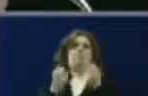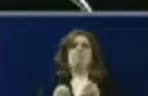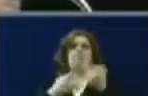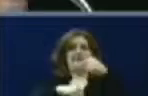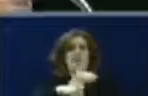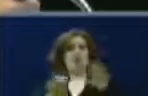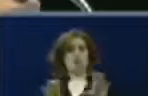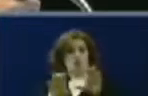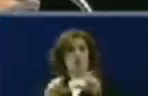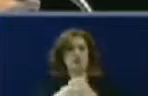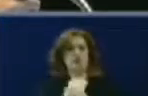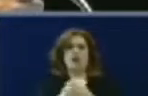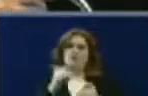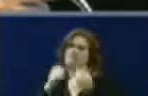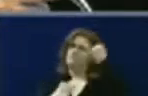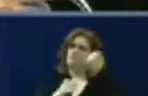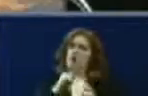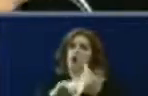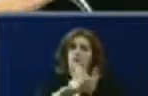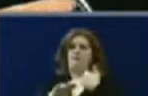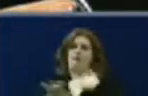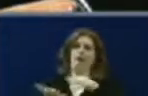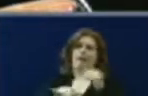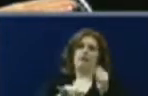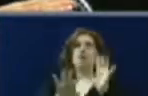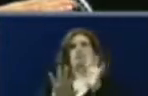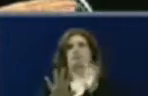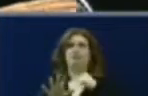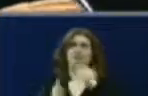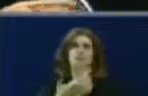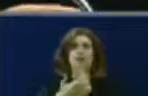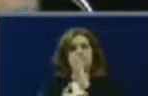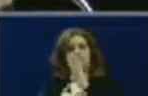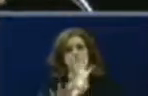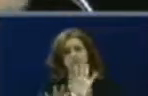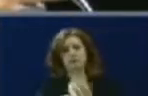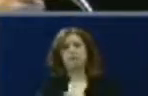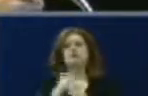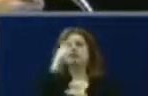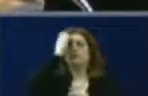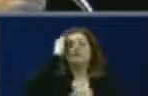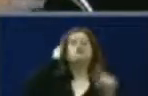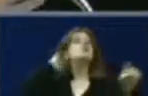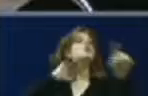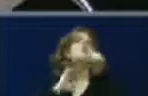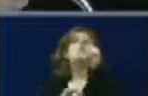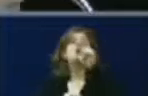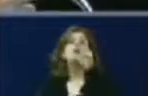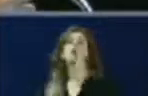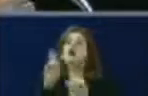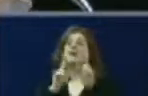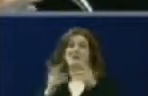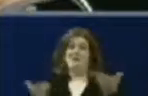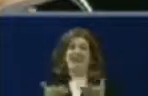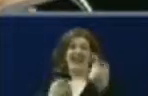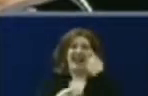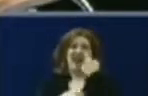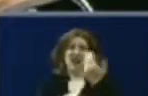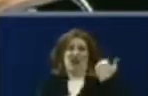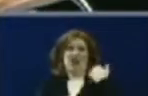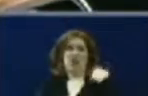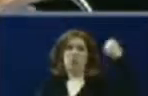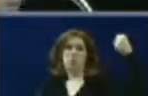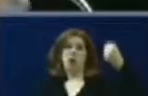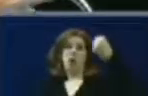Now, one final thing before I leave, or I stop talking here. To the folks that were out here earlier protesting